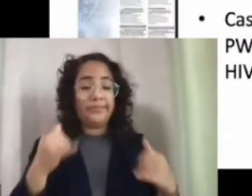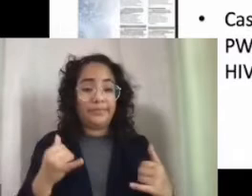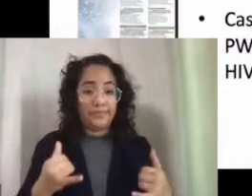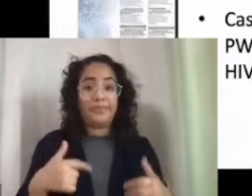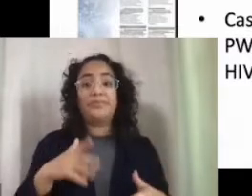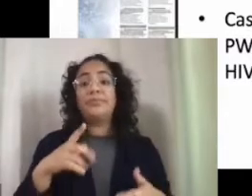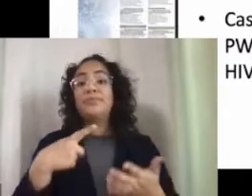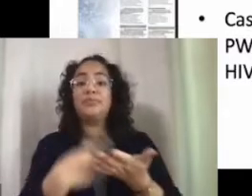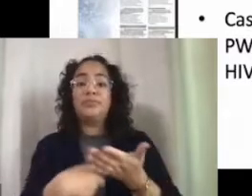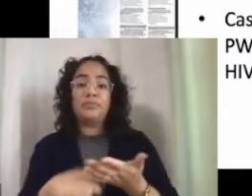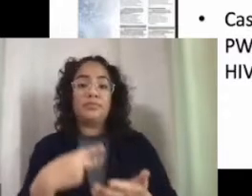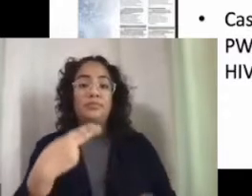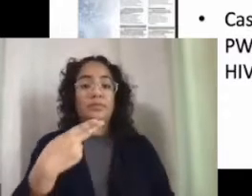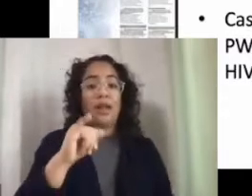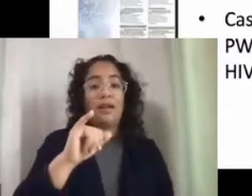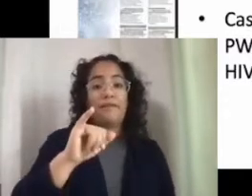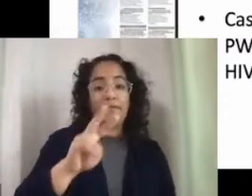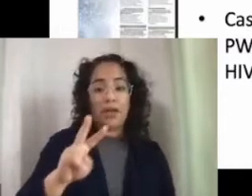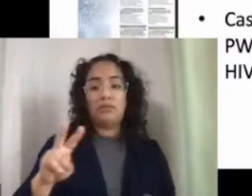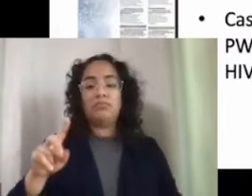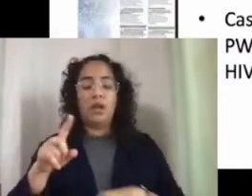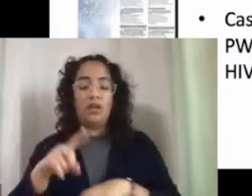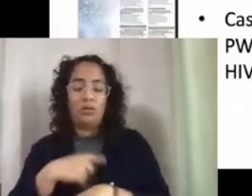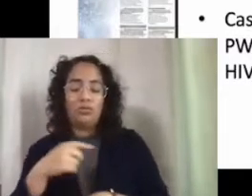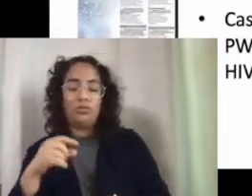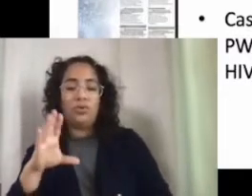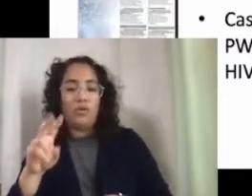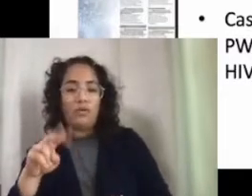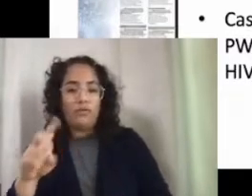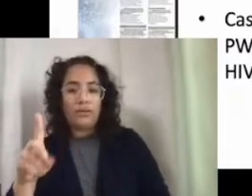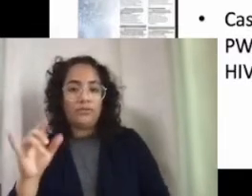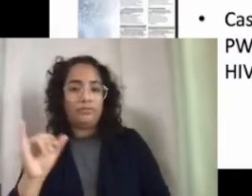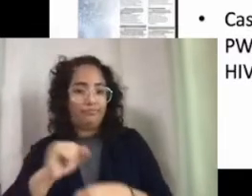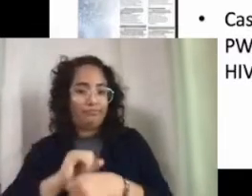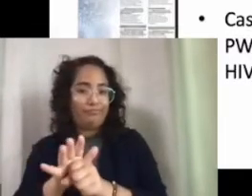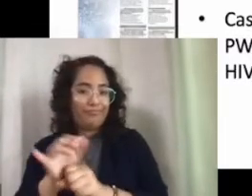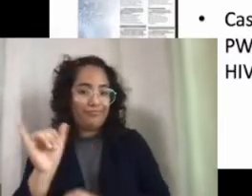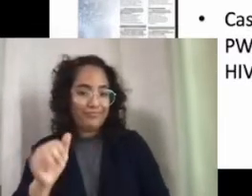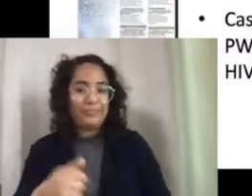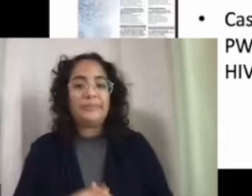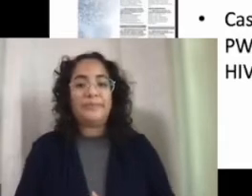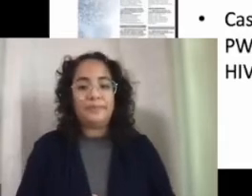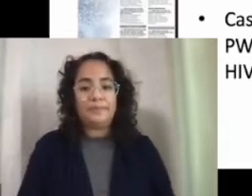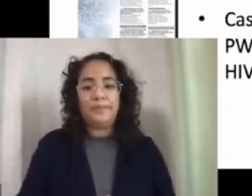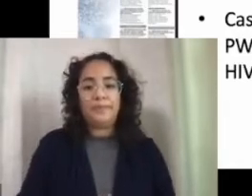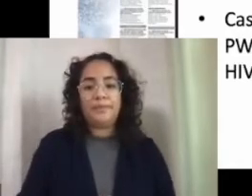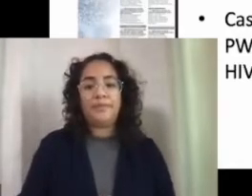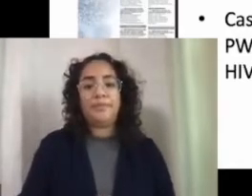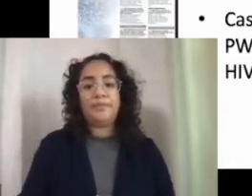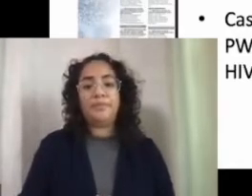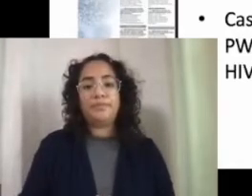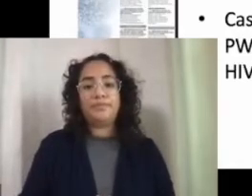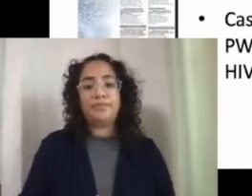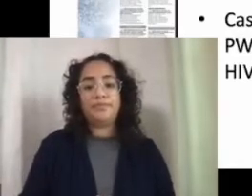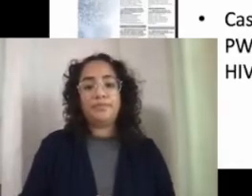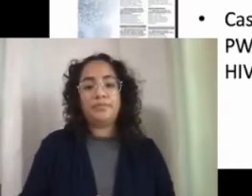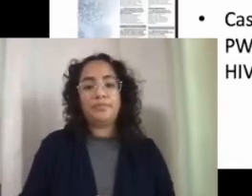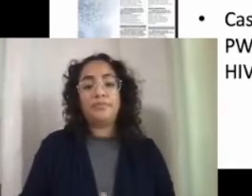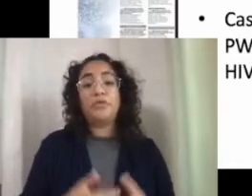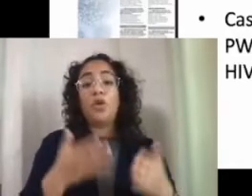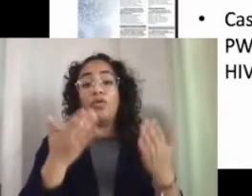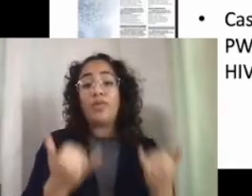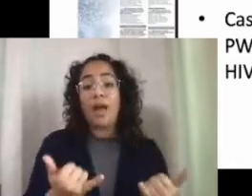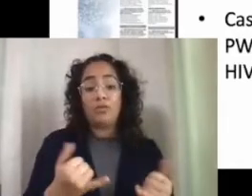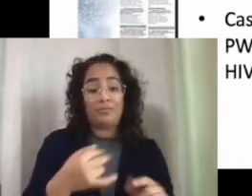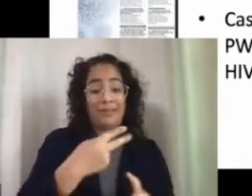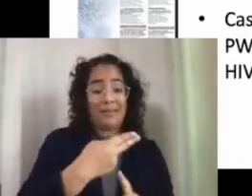and some things that I think are concerning. The first thing I think is concerning is that there's actually very little known about HIV and long COVID, and there are very